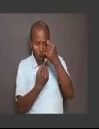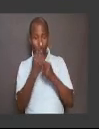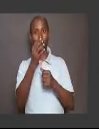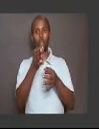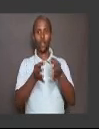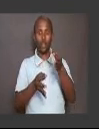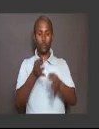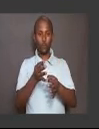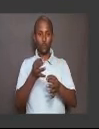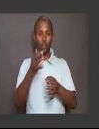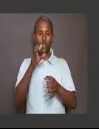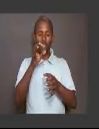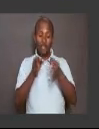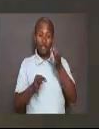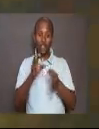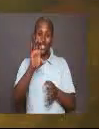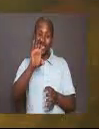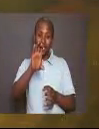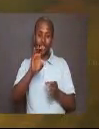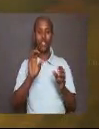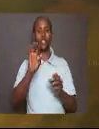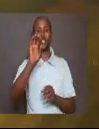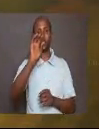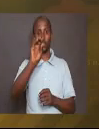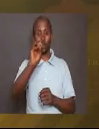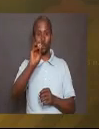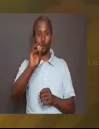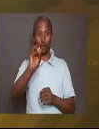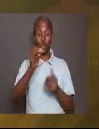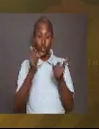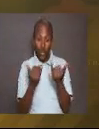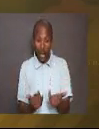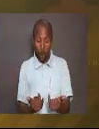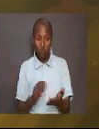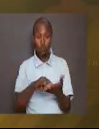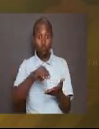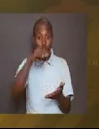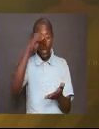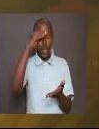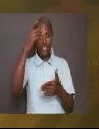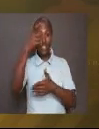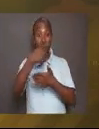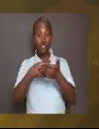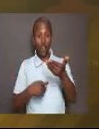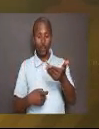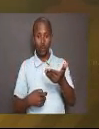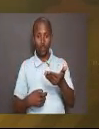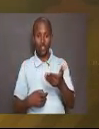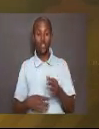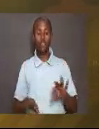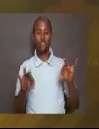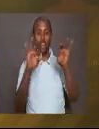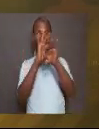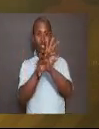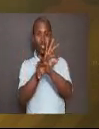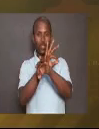f of c is 0. Now, let us learn about the values of a